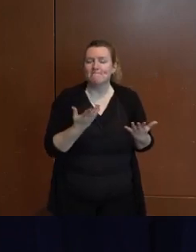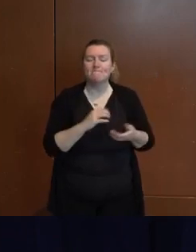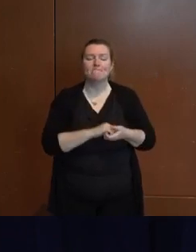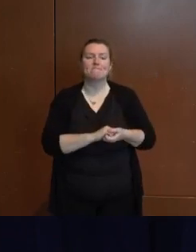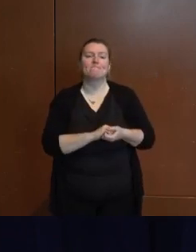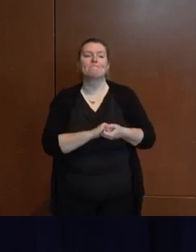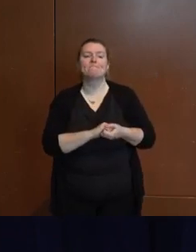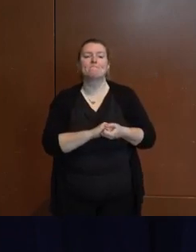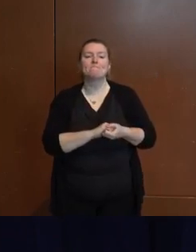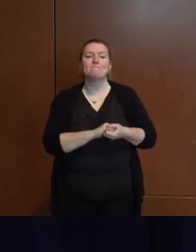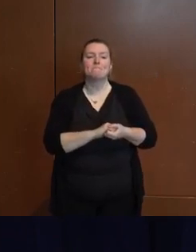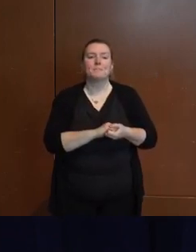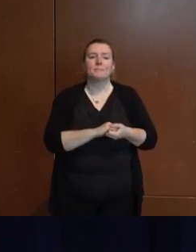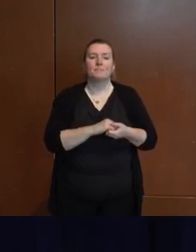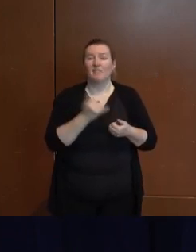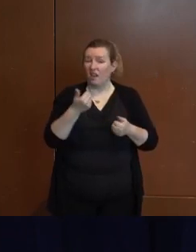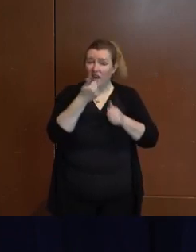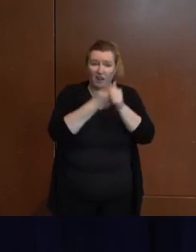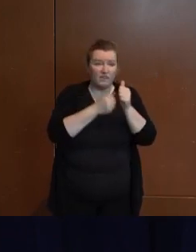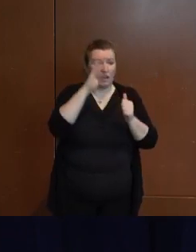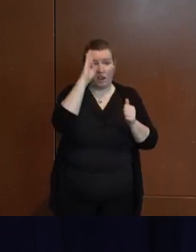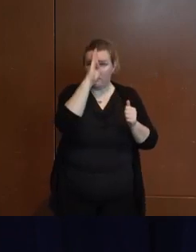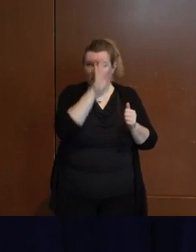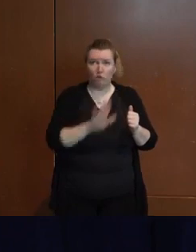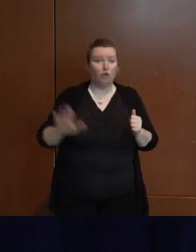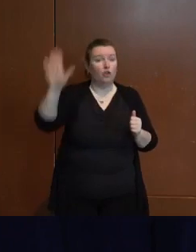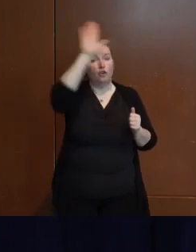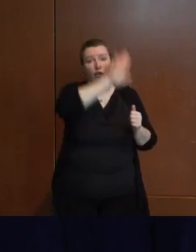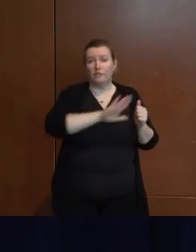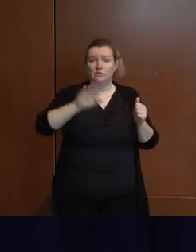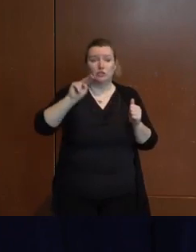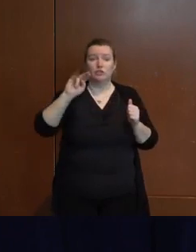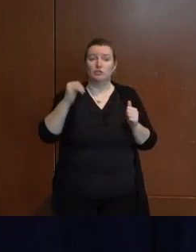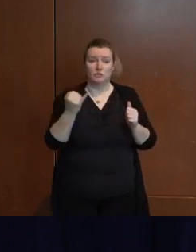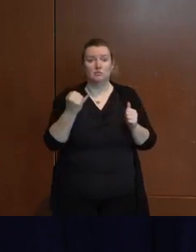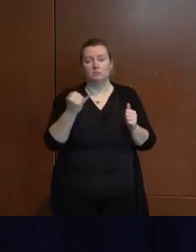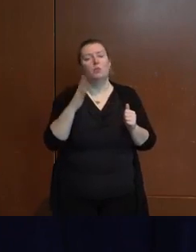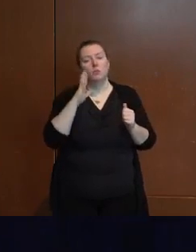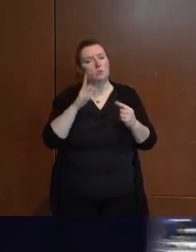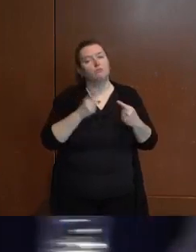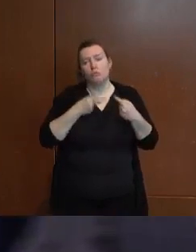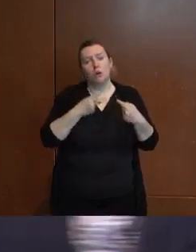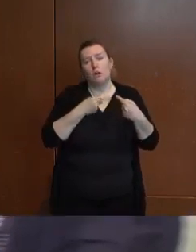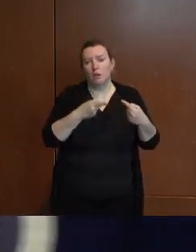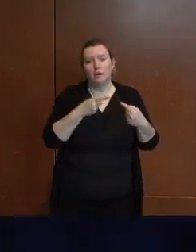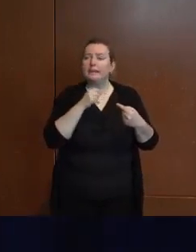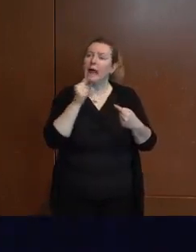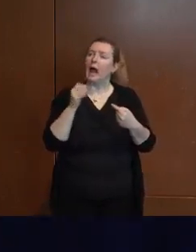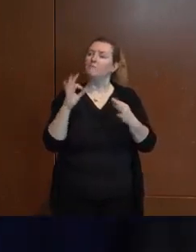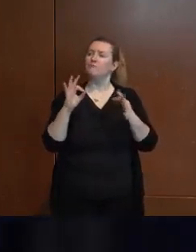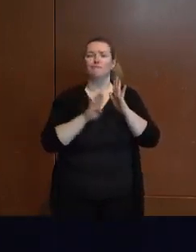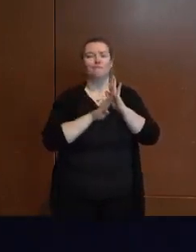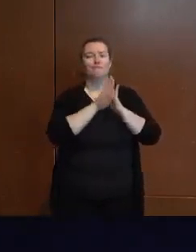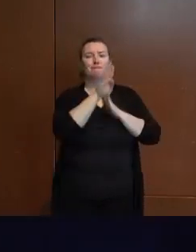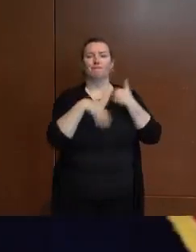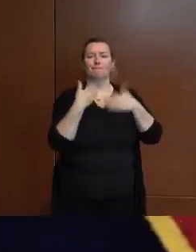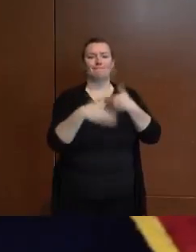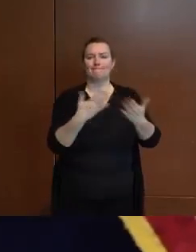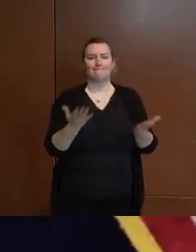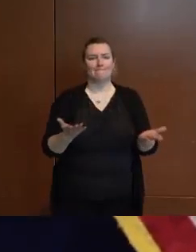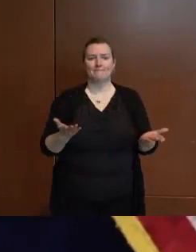every single hospital in New Jersey will have difficulty with their finances. May I just say this before we move back to Paul? And Paul, it's an honor to have you with us.